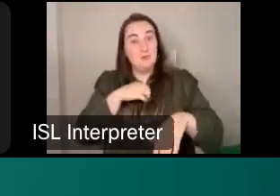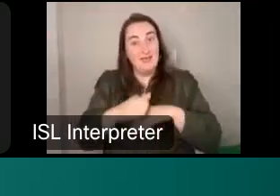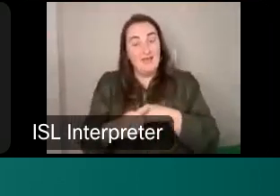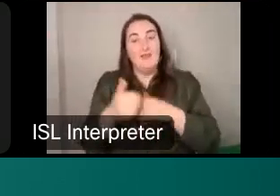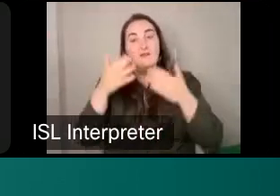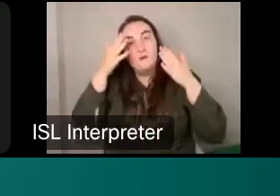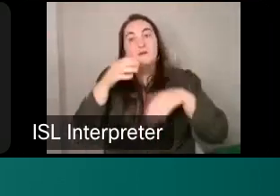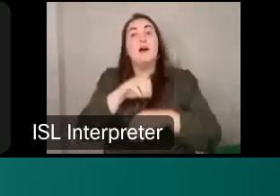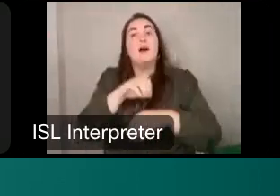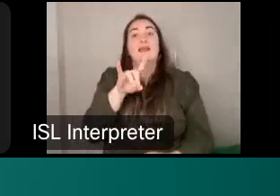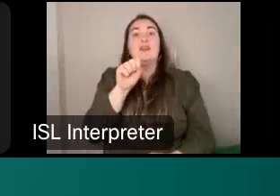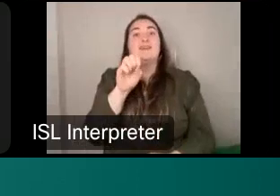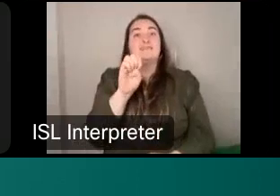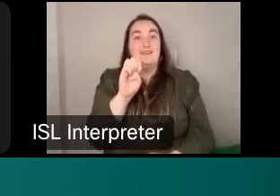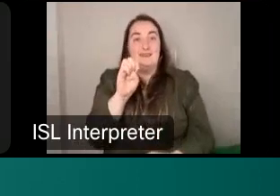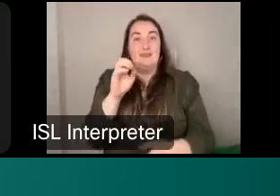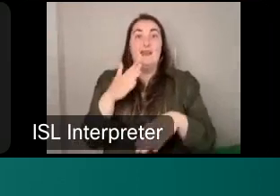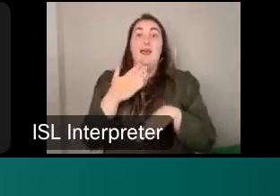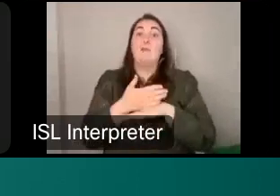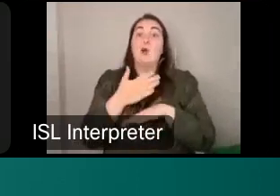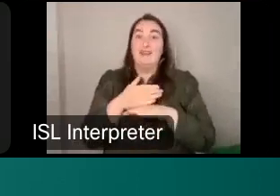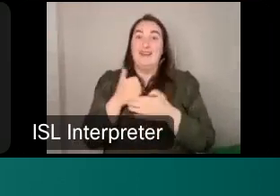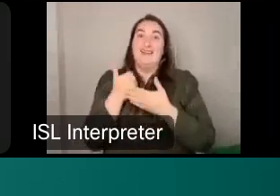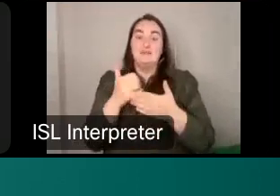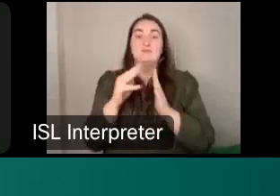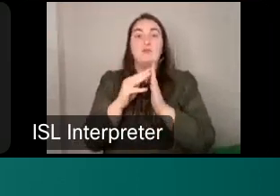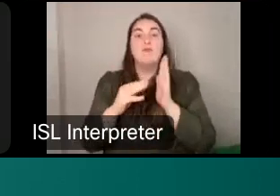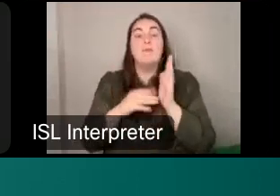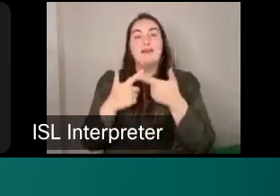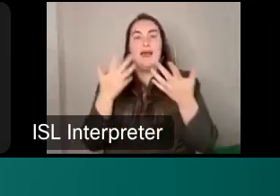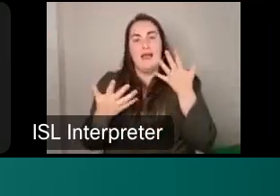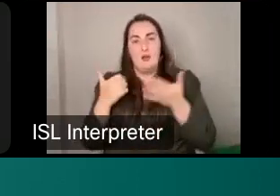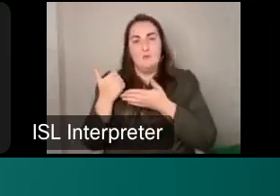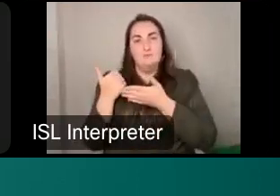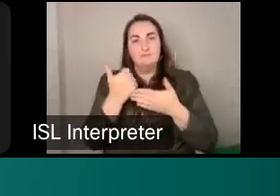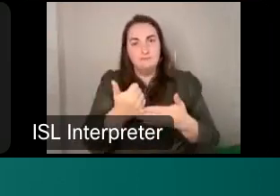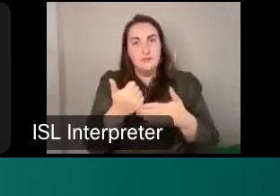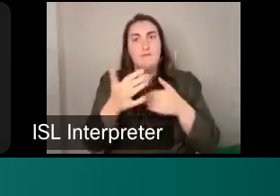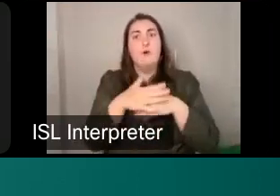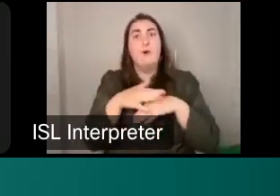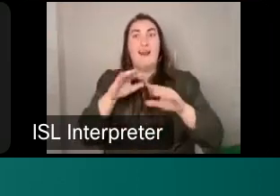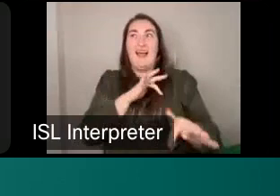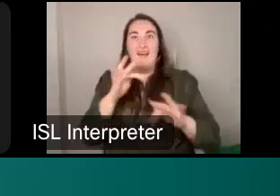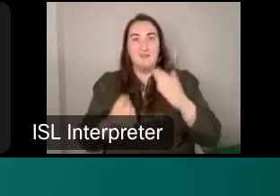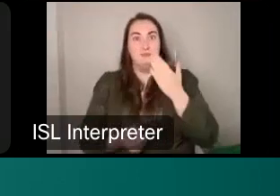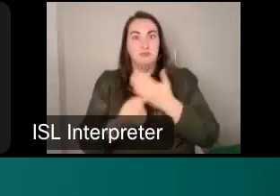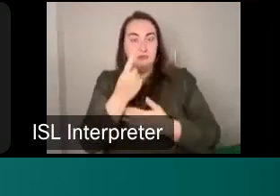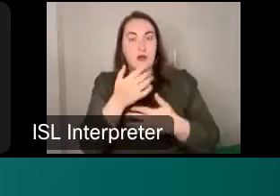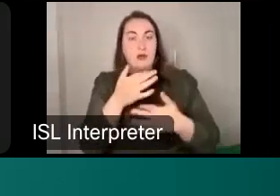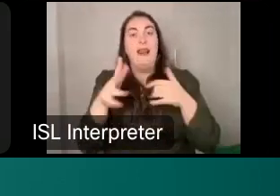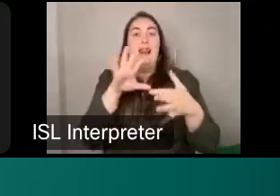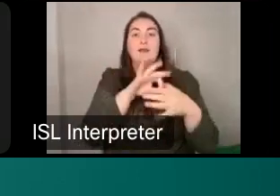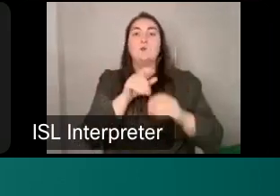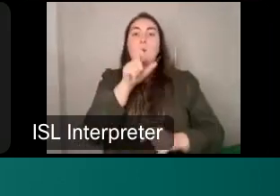on HSE's Employee Assist Programme and specifically how it supports colleagues following patient safety incidents. We're delighted